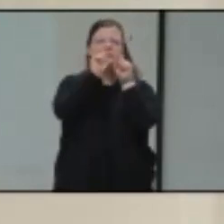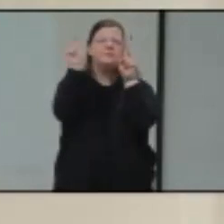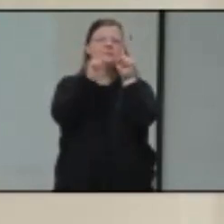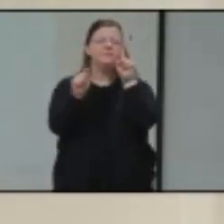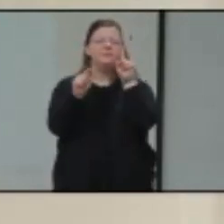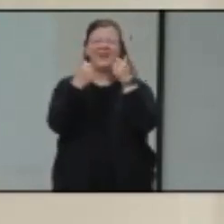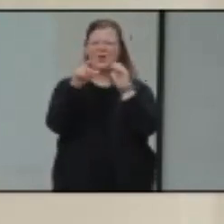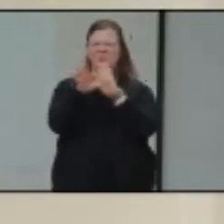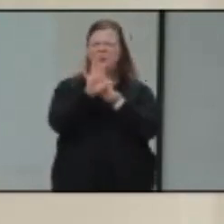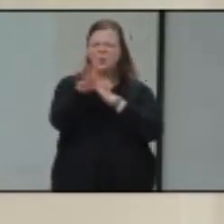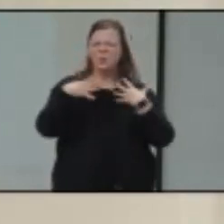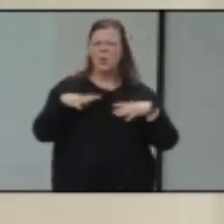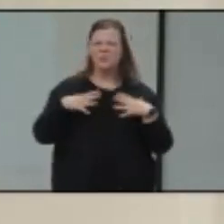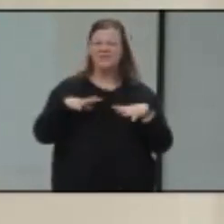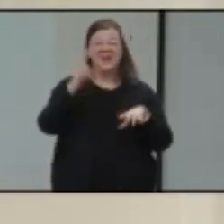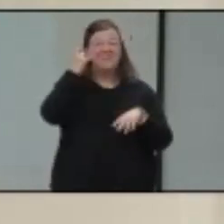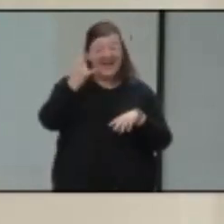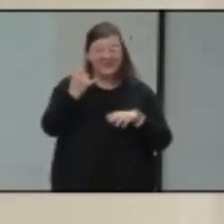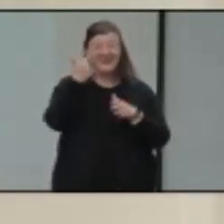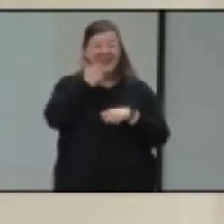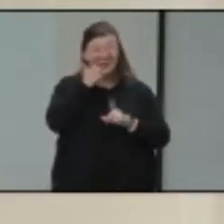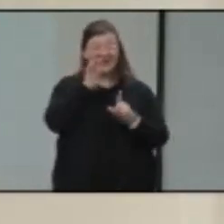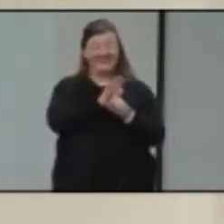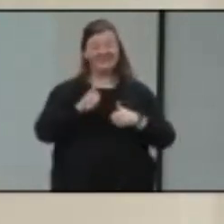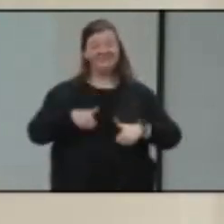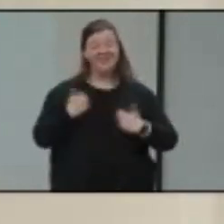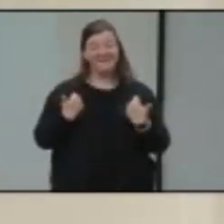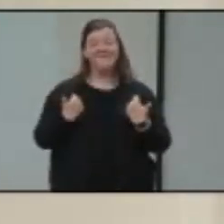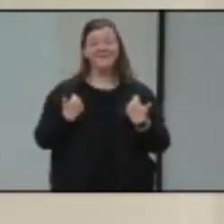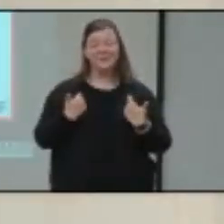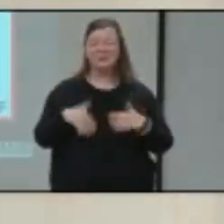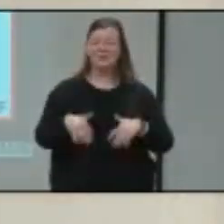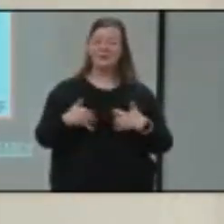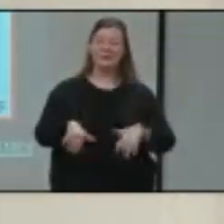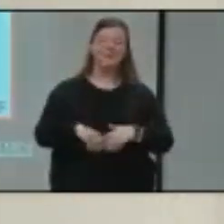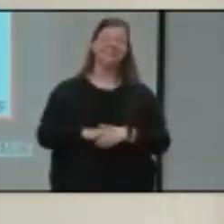And imagine how that feels. Every day, that's E's life.